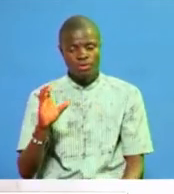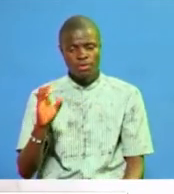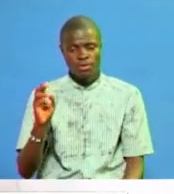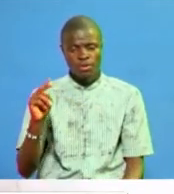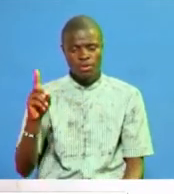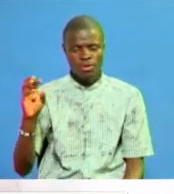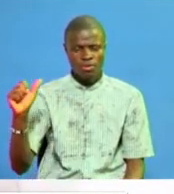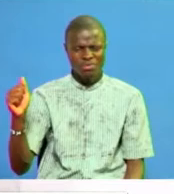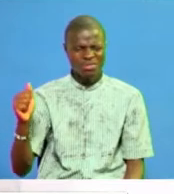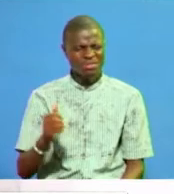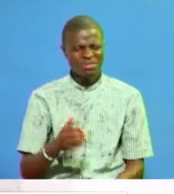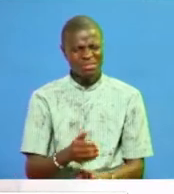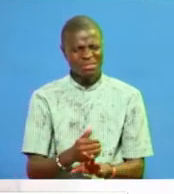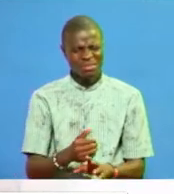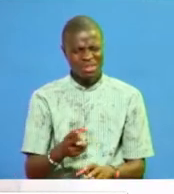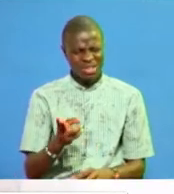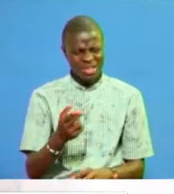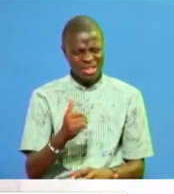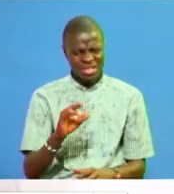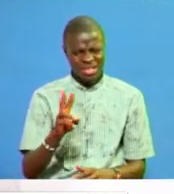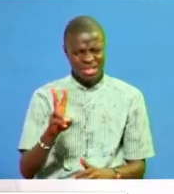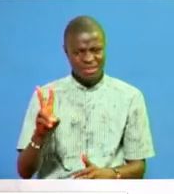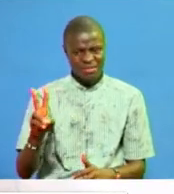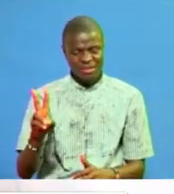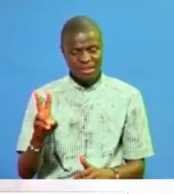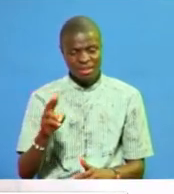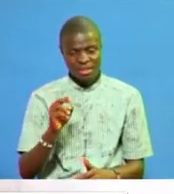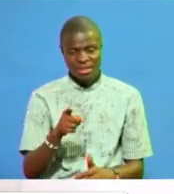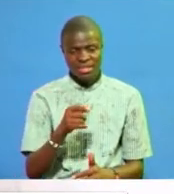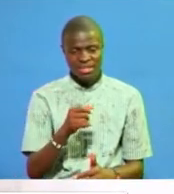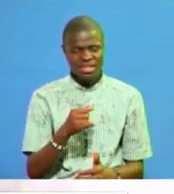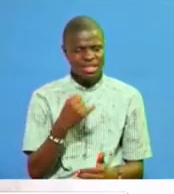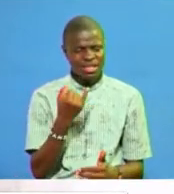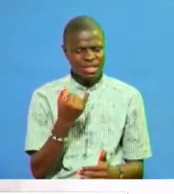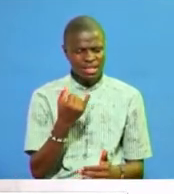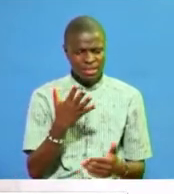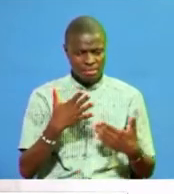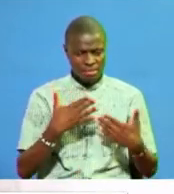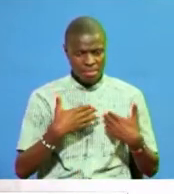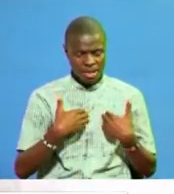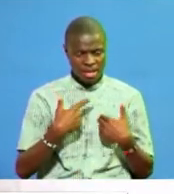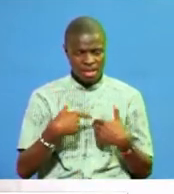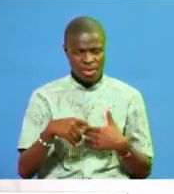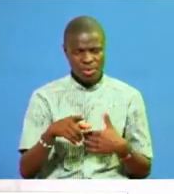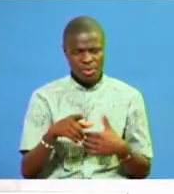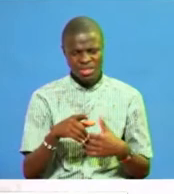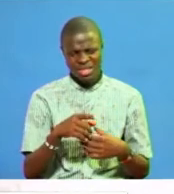HIV. This year's theme is Yours, Mine, and Ours, as Caroline Kimwale reports.